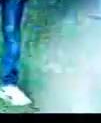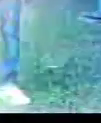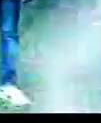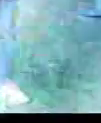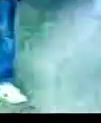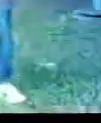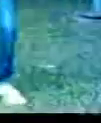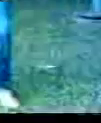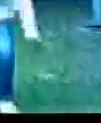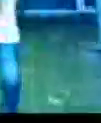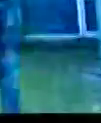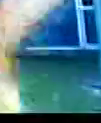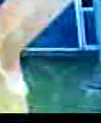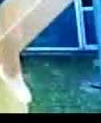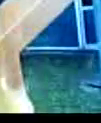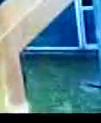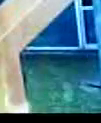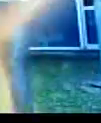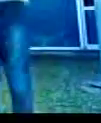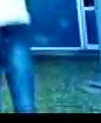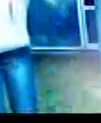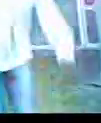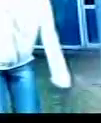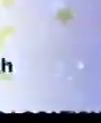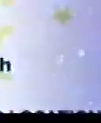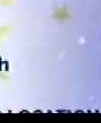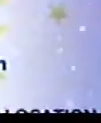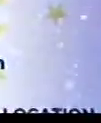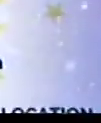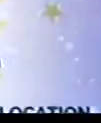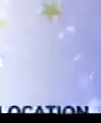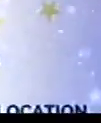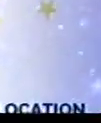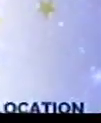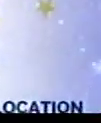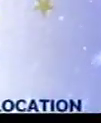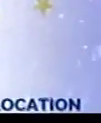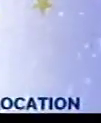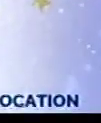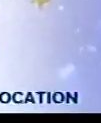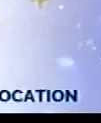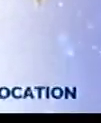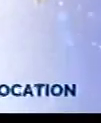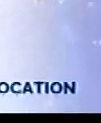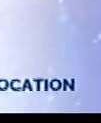meant to be. We are the STARS!